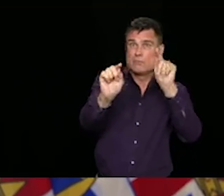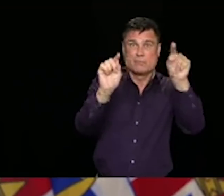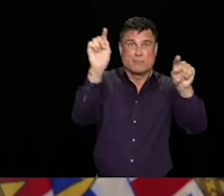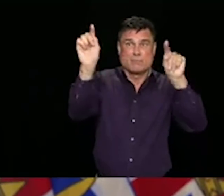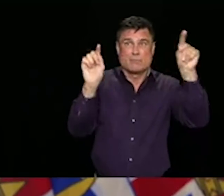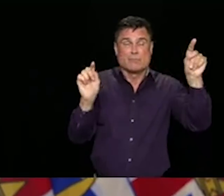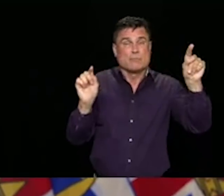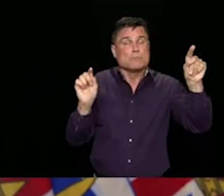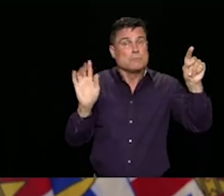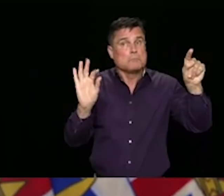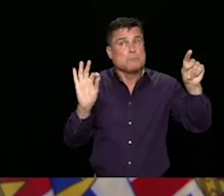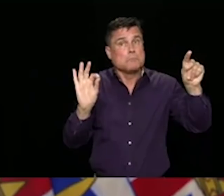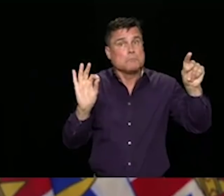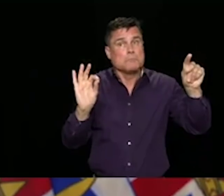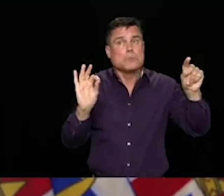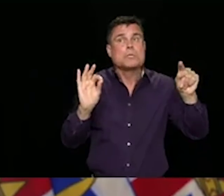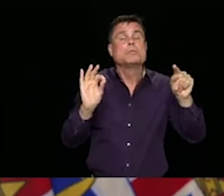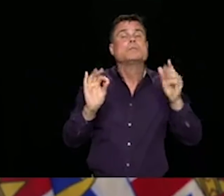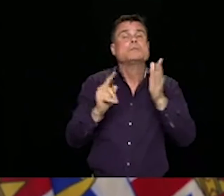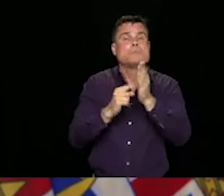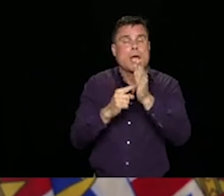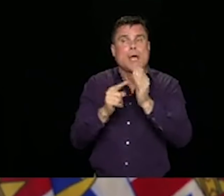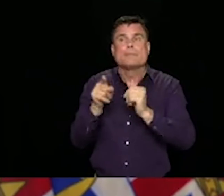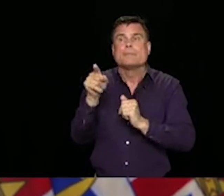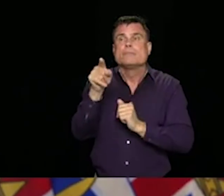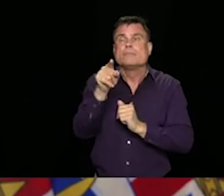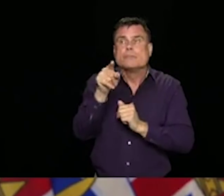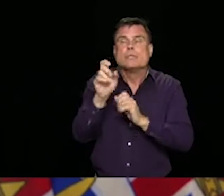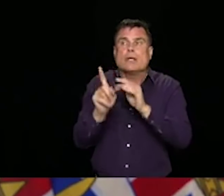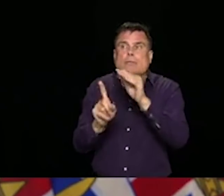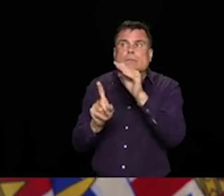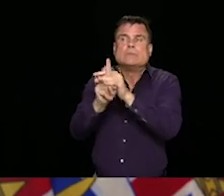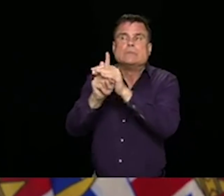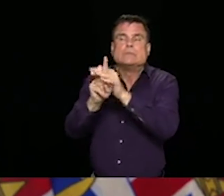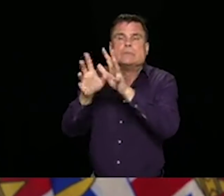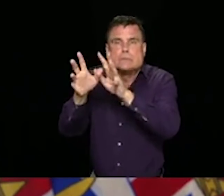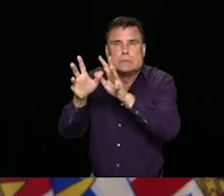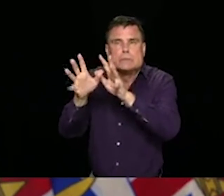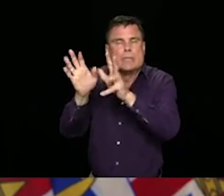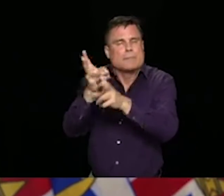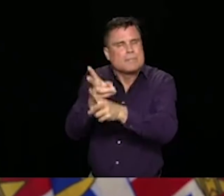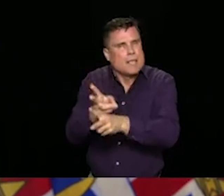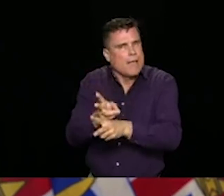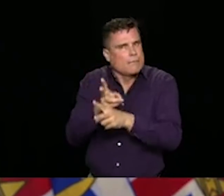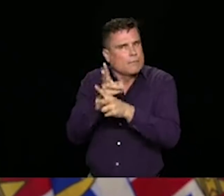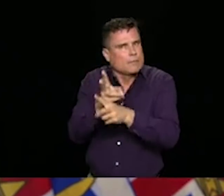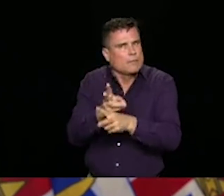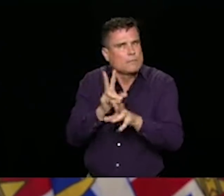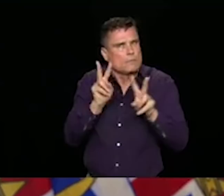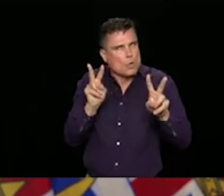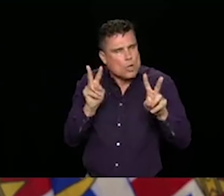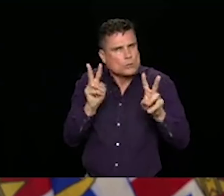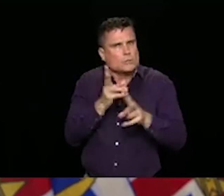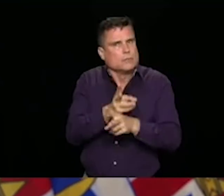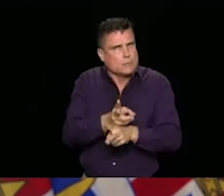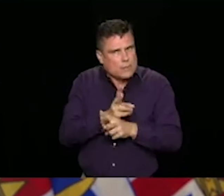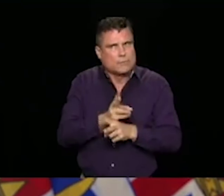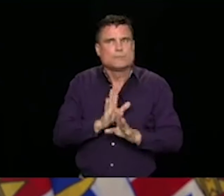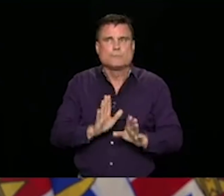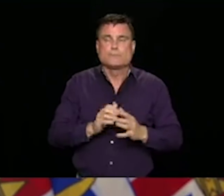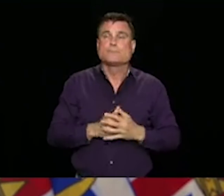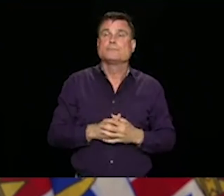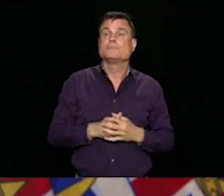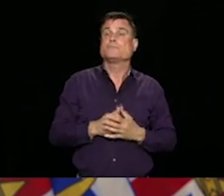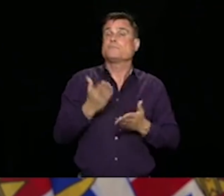that have led to clusters and outbreaks as well. As we see many places now that are opening up, we